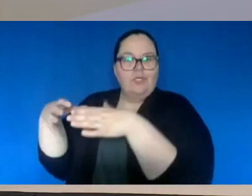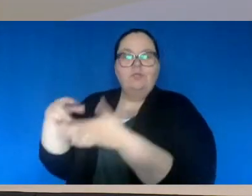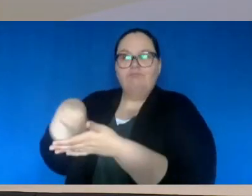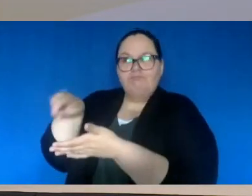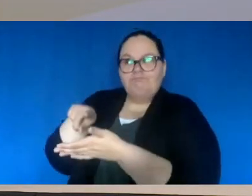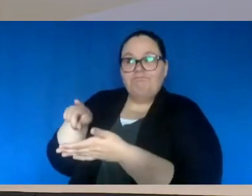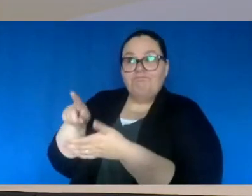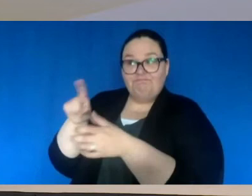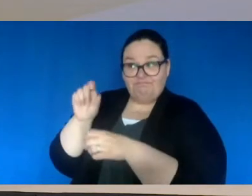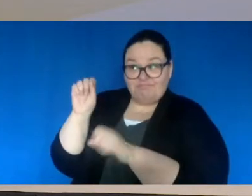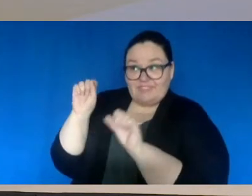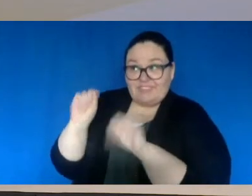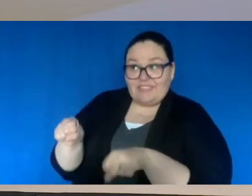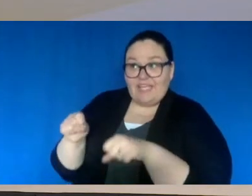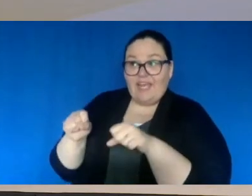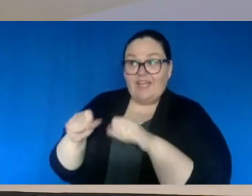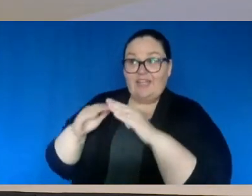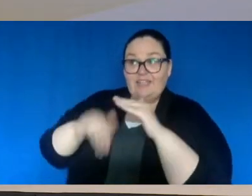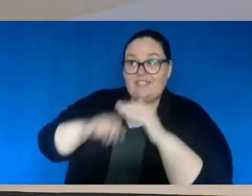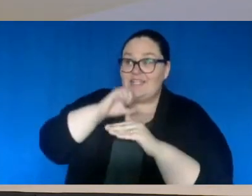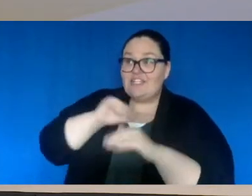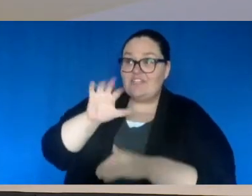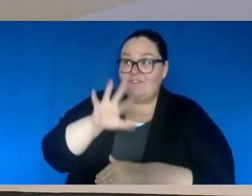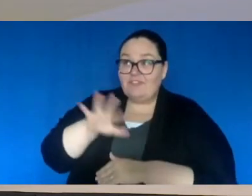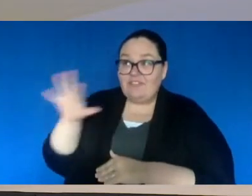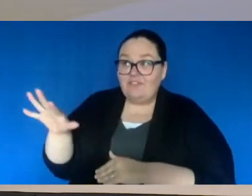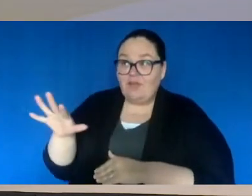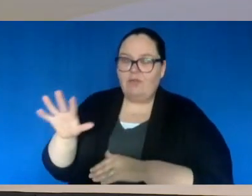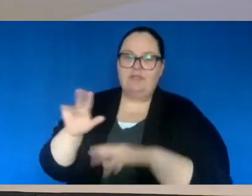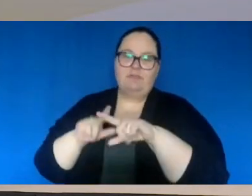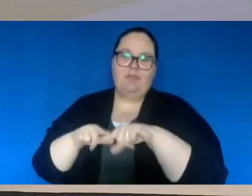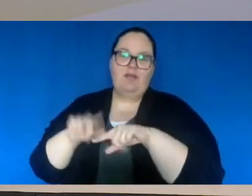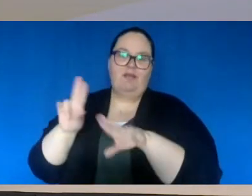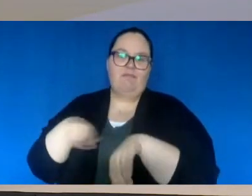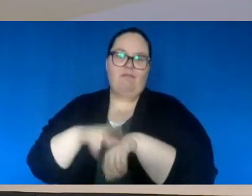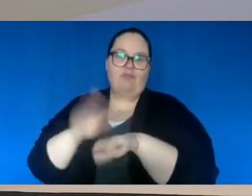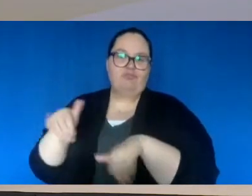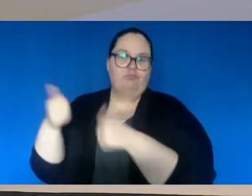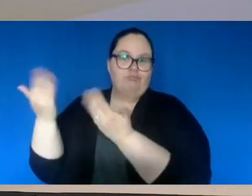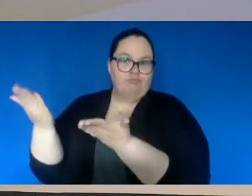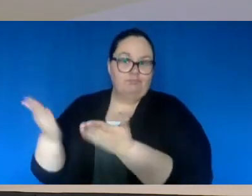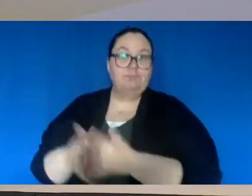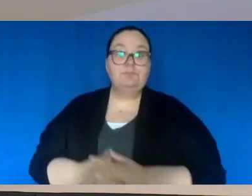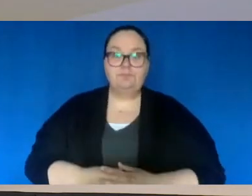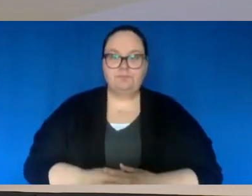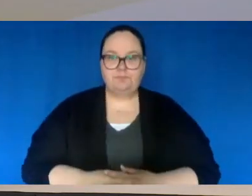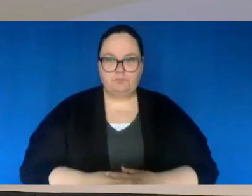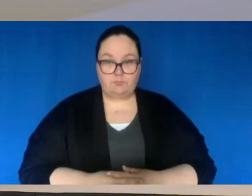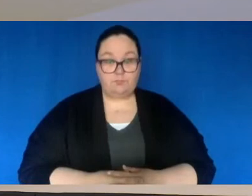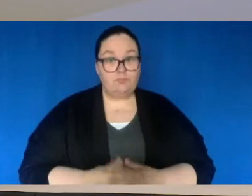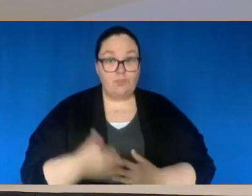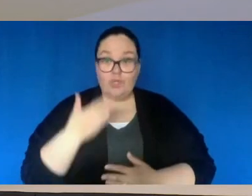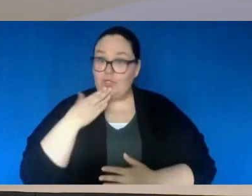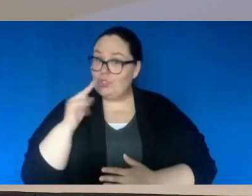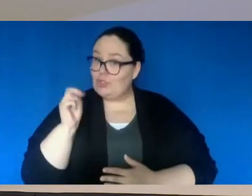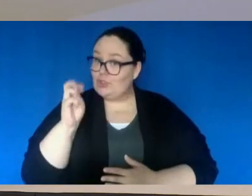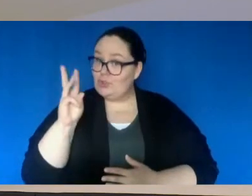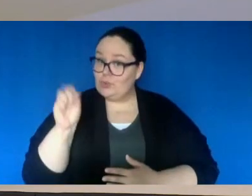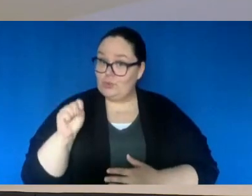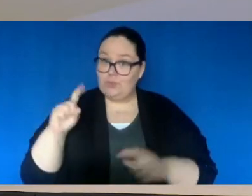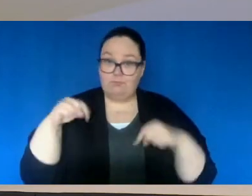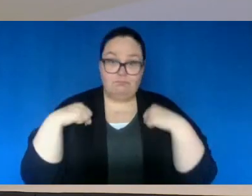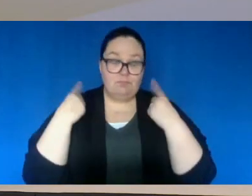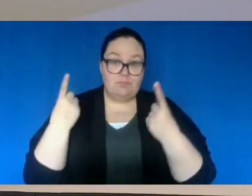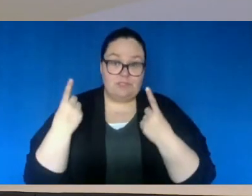of AstraZeneca after we receive these national recommendations. We received good news in the last week about our allocation